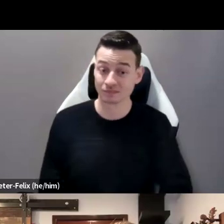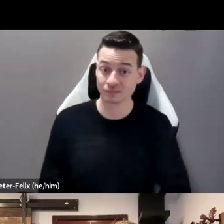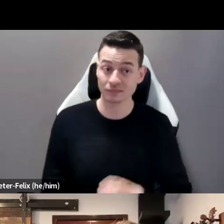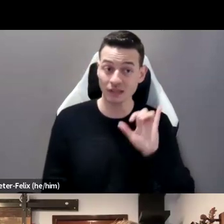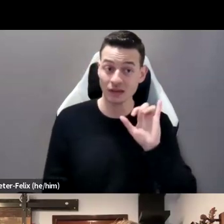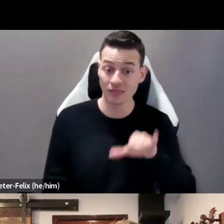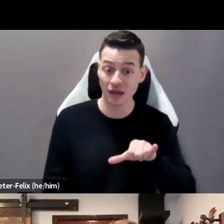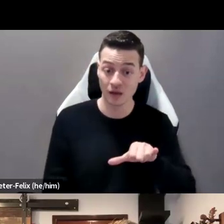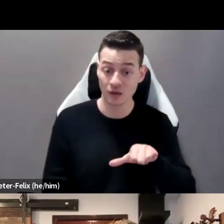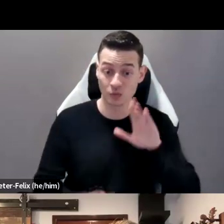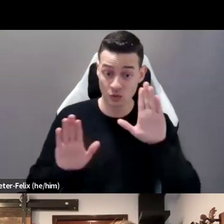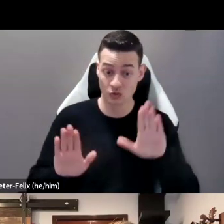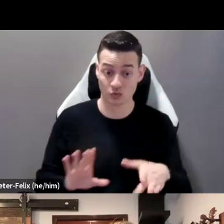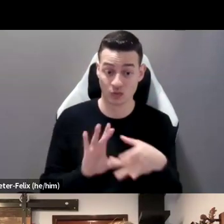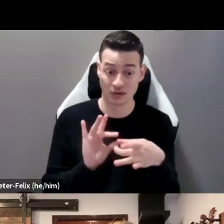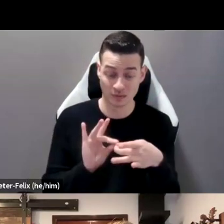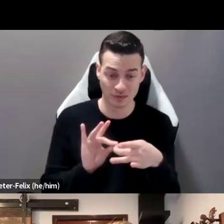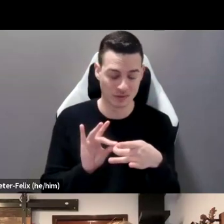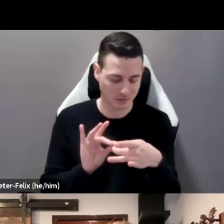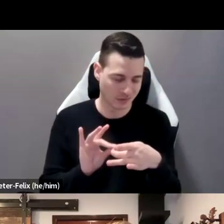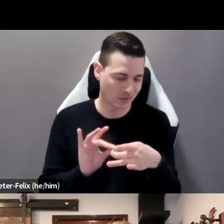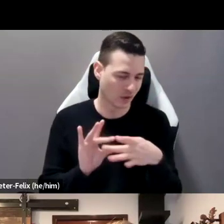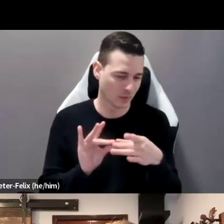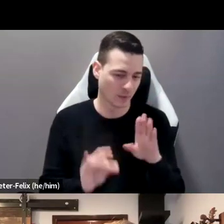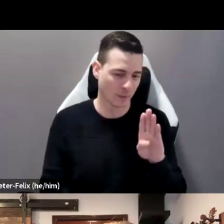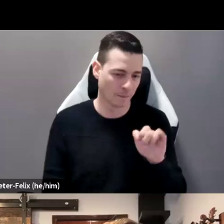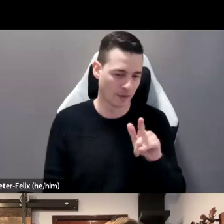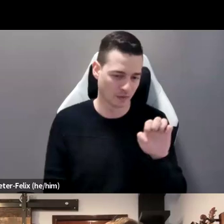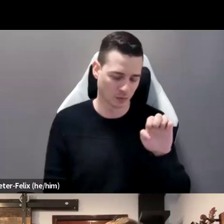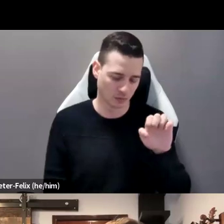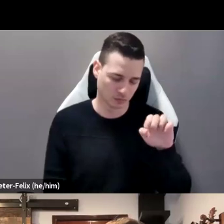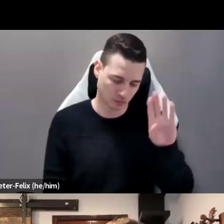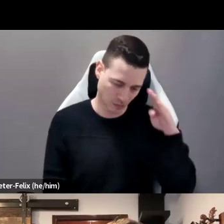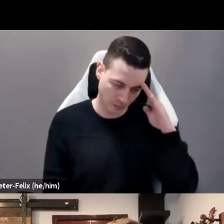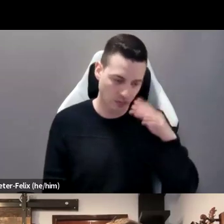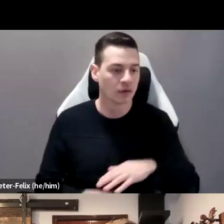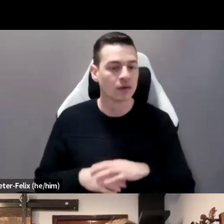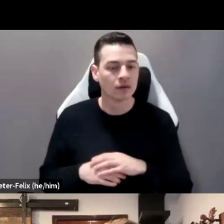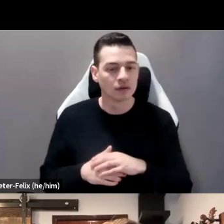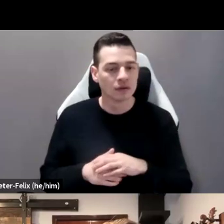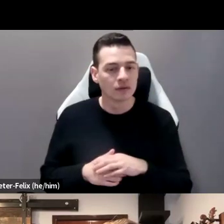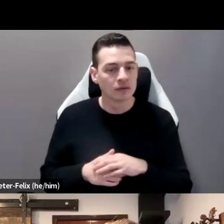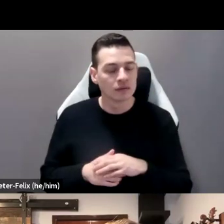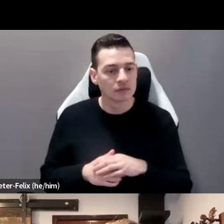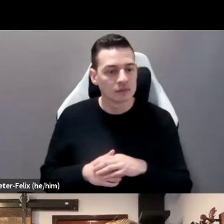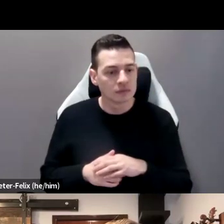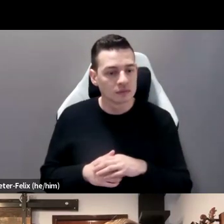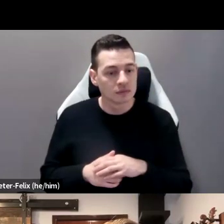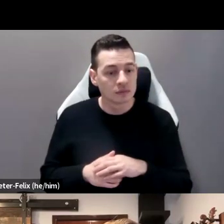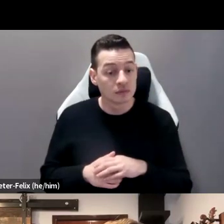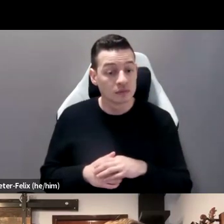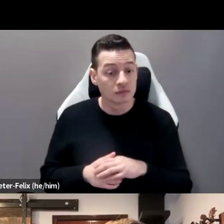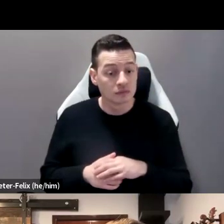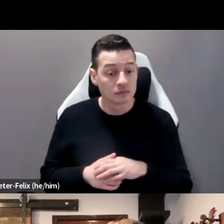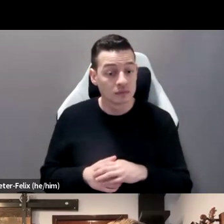with Bellevue. So one of the, towards what Ellie was saying about care coordinators, is one of the